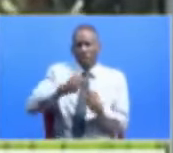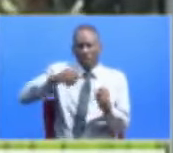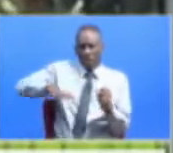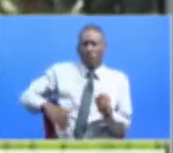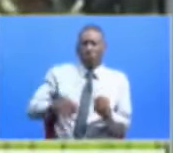by-elections in both the ward and national assemblies, such as Banisa constituency in Mandera County, where residents have been without a member of